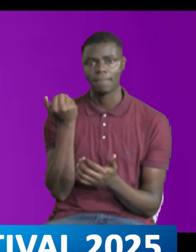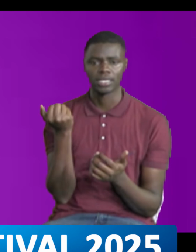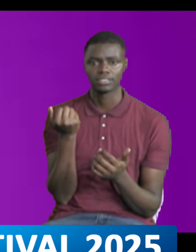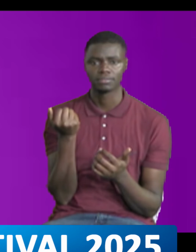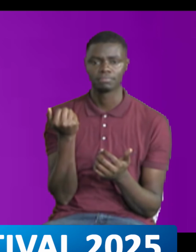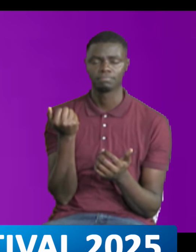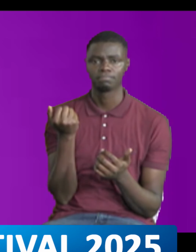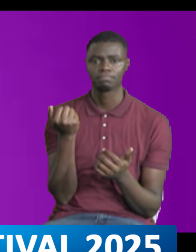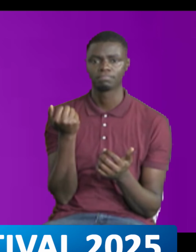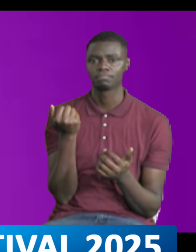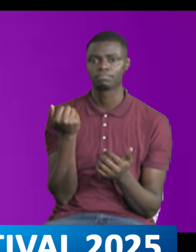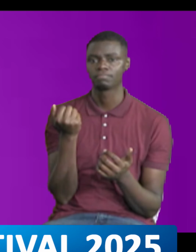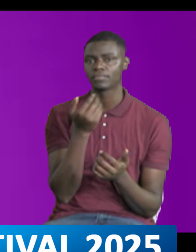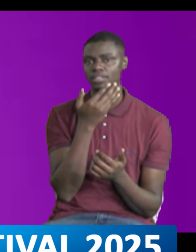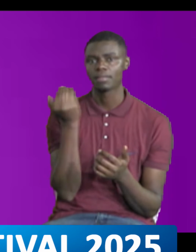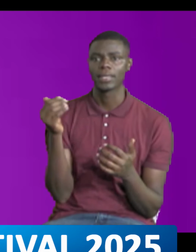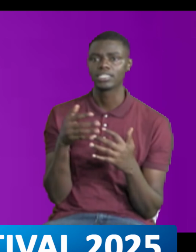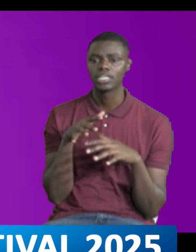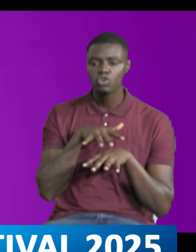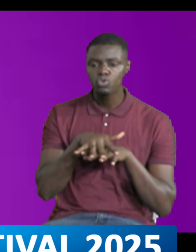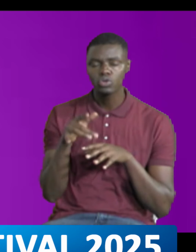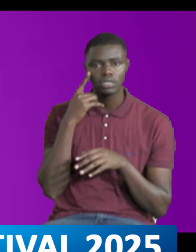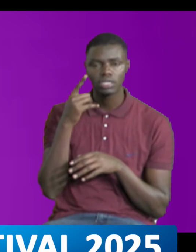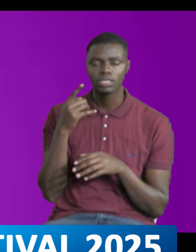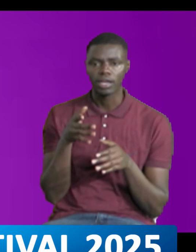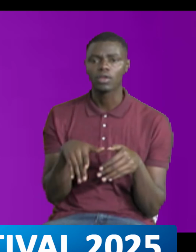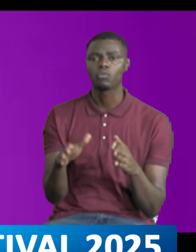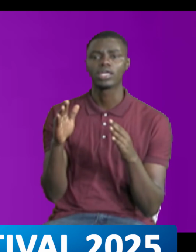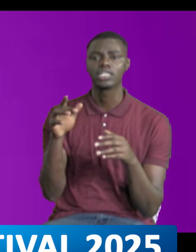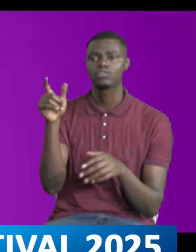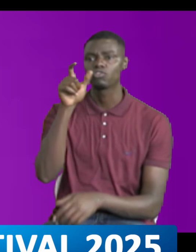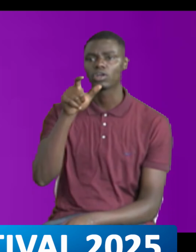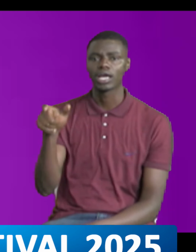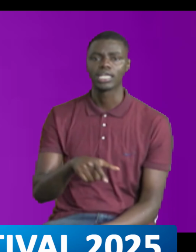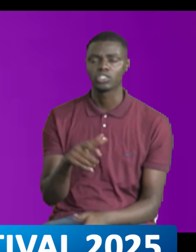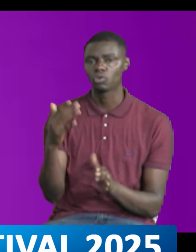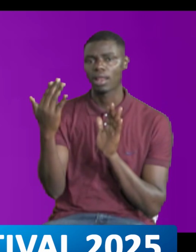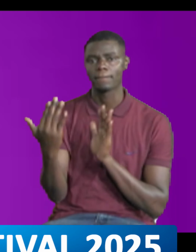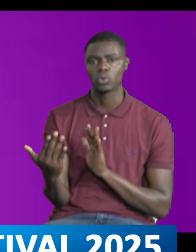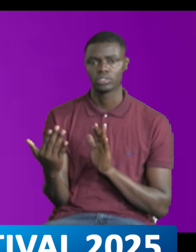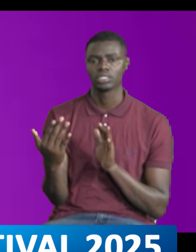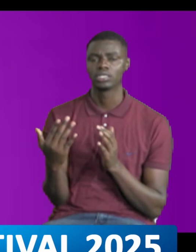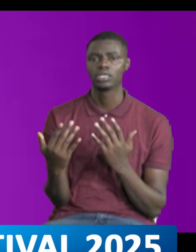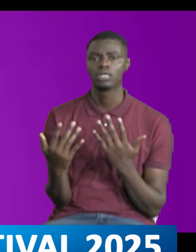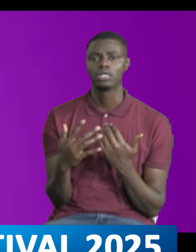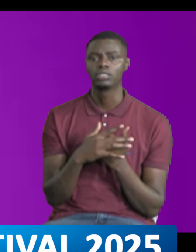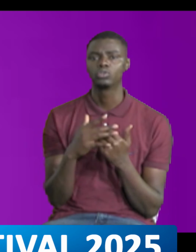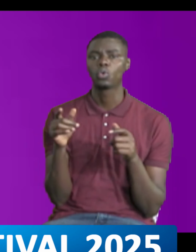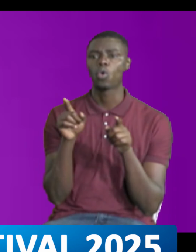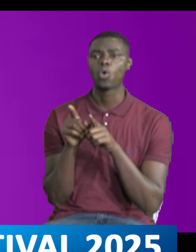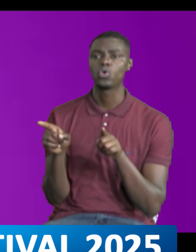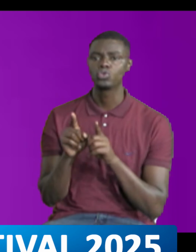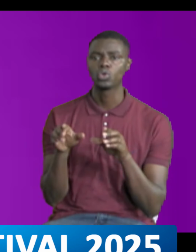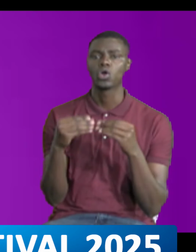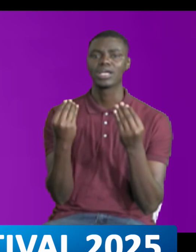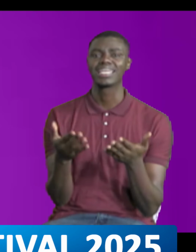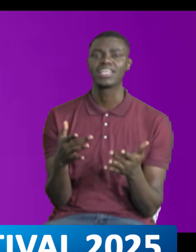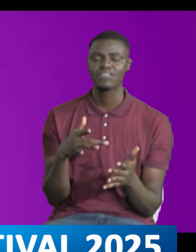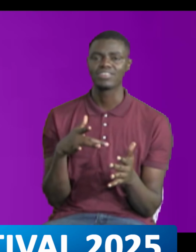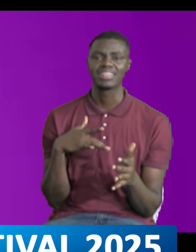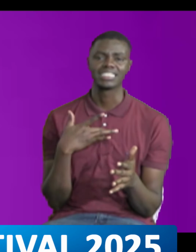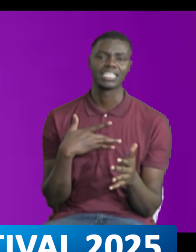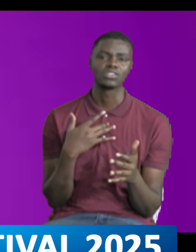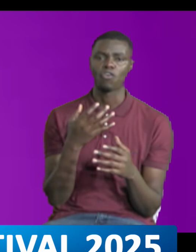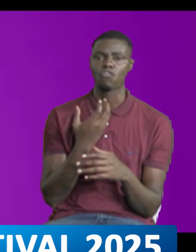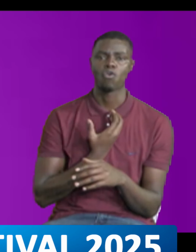best, route for us to take right now is a regional approach, just to also give that sense of